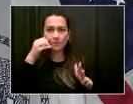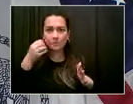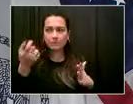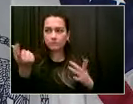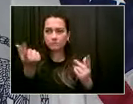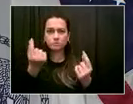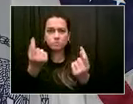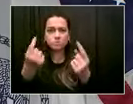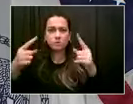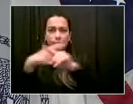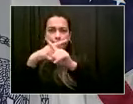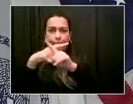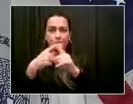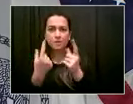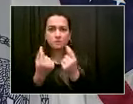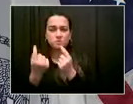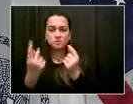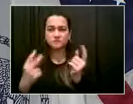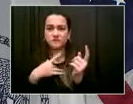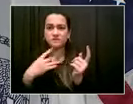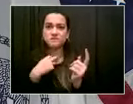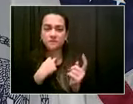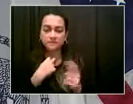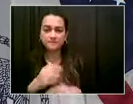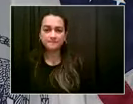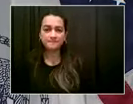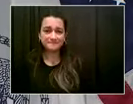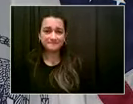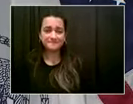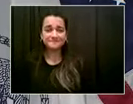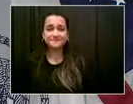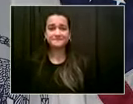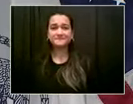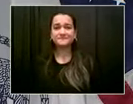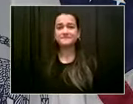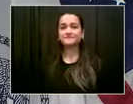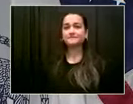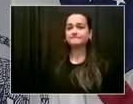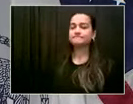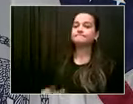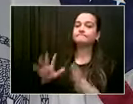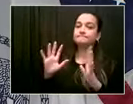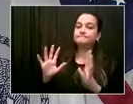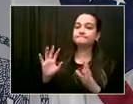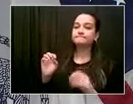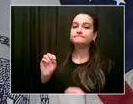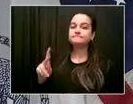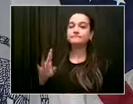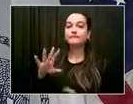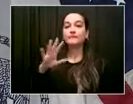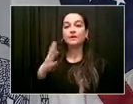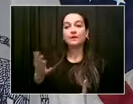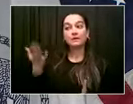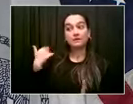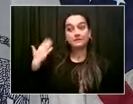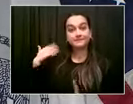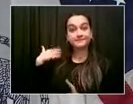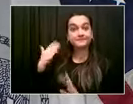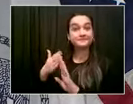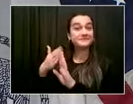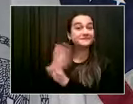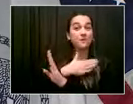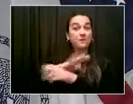point, we will resume the rules that existed before the pandemic. So there always were rules